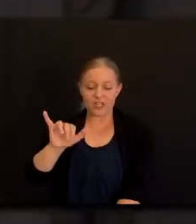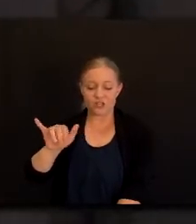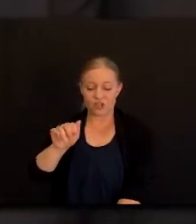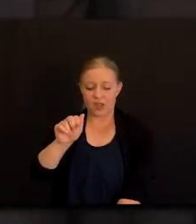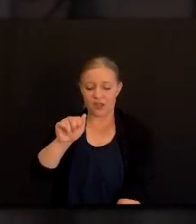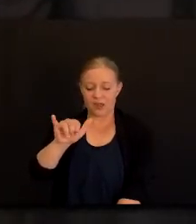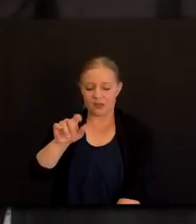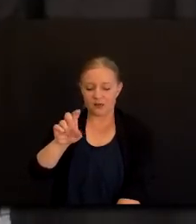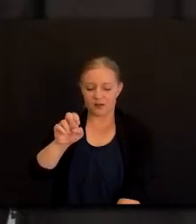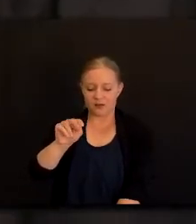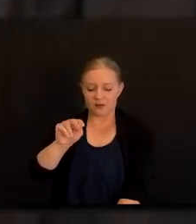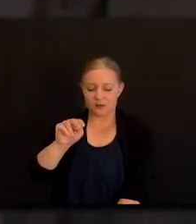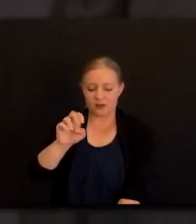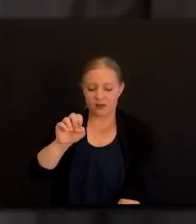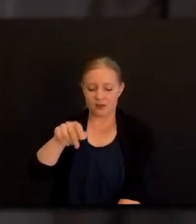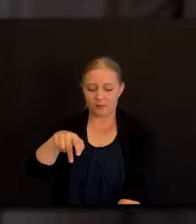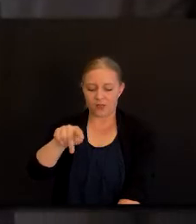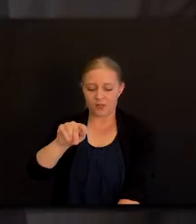Jaden Donnell Epting.